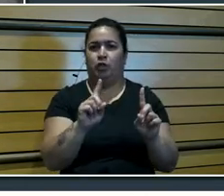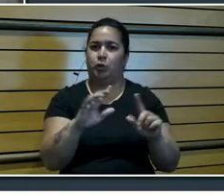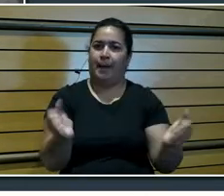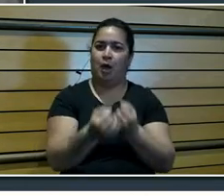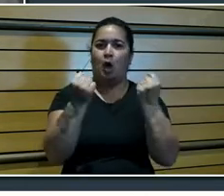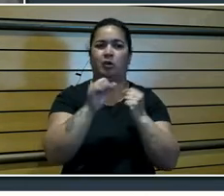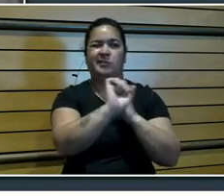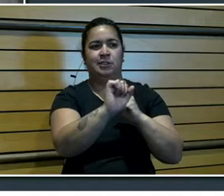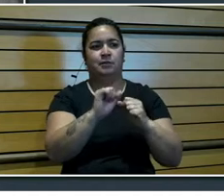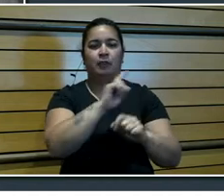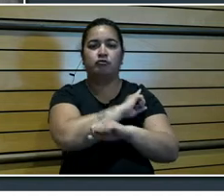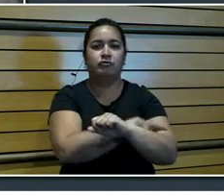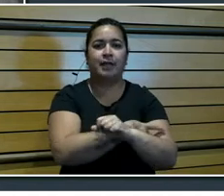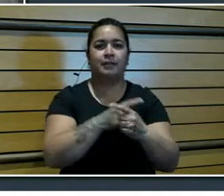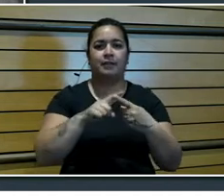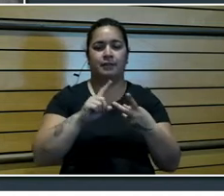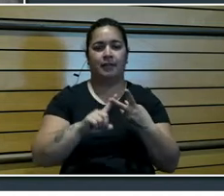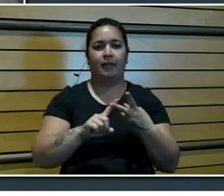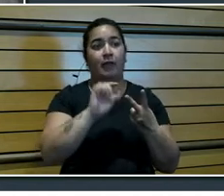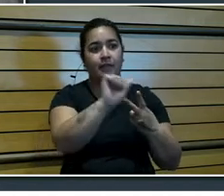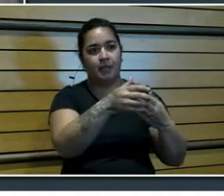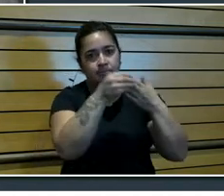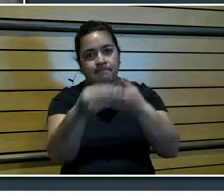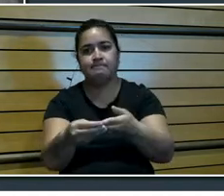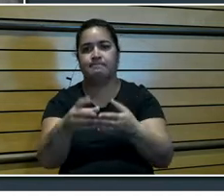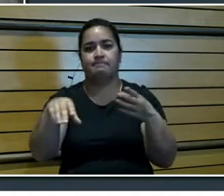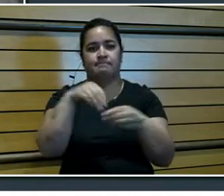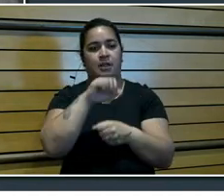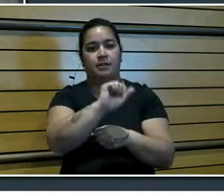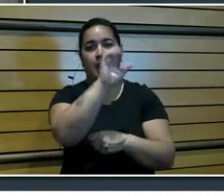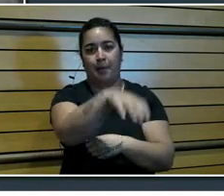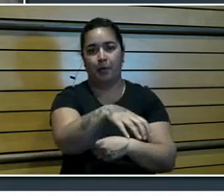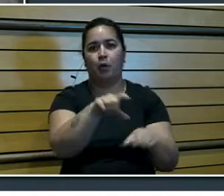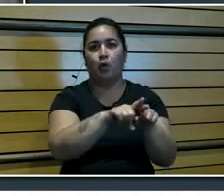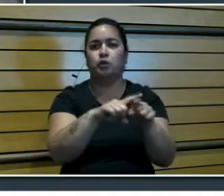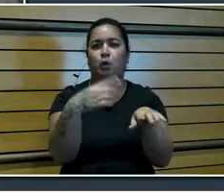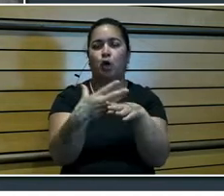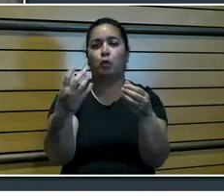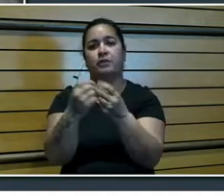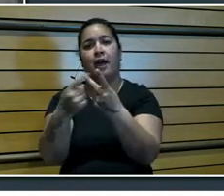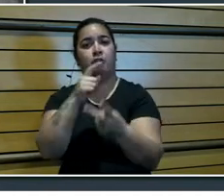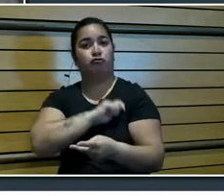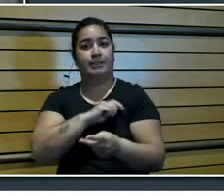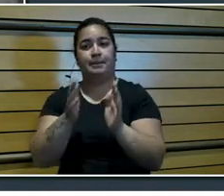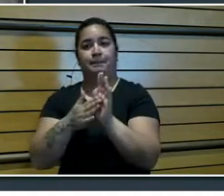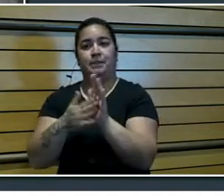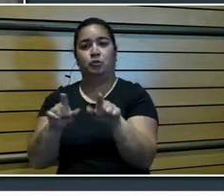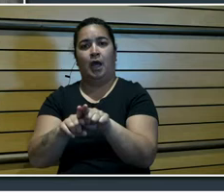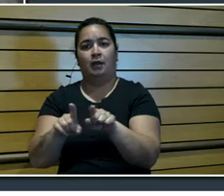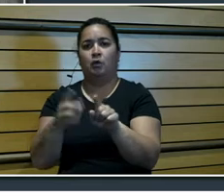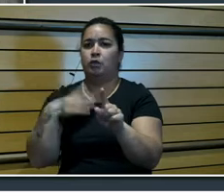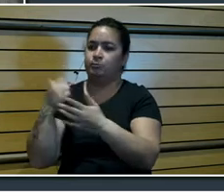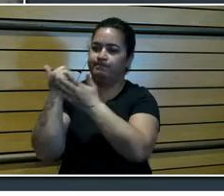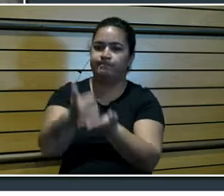tino rangatiratanga of the hapu, to support and work with the Wauhiki Marae Trustees, and to support the social, cultural